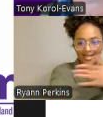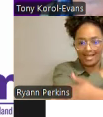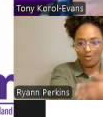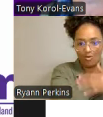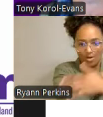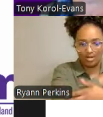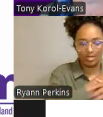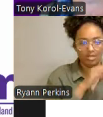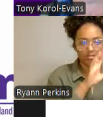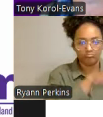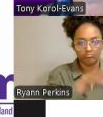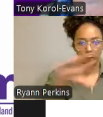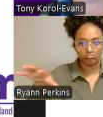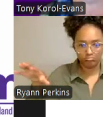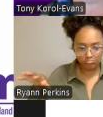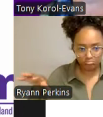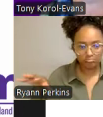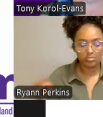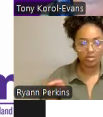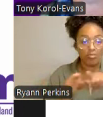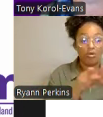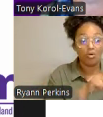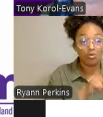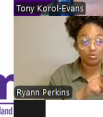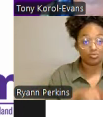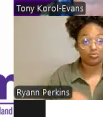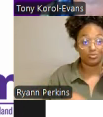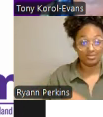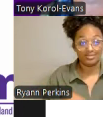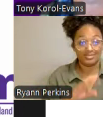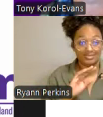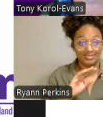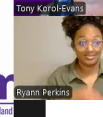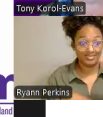that statistic on murder-suicides, right?